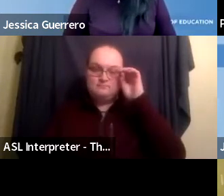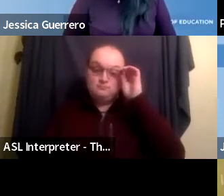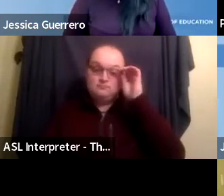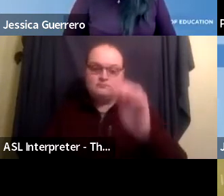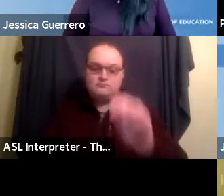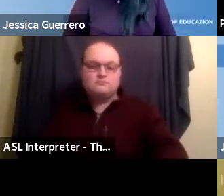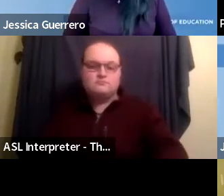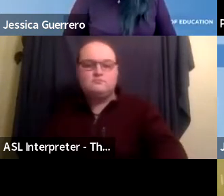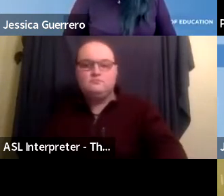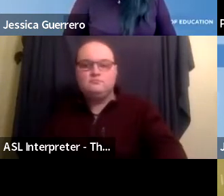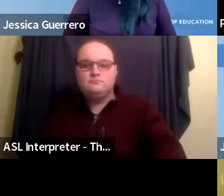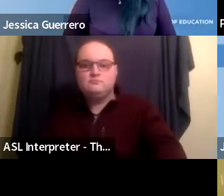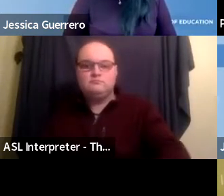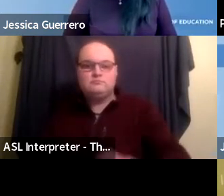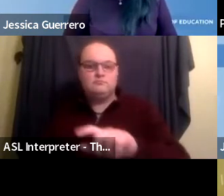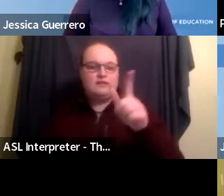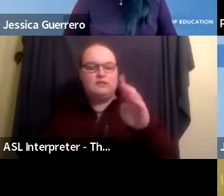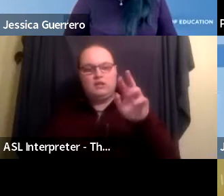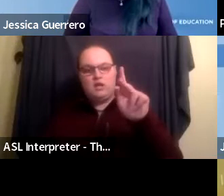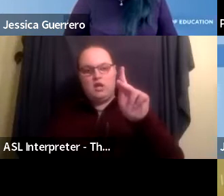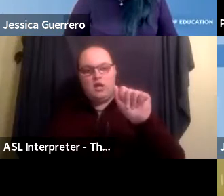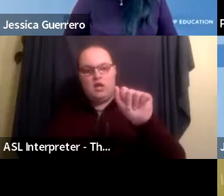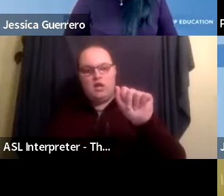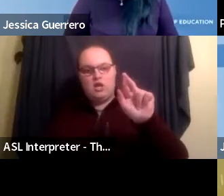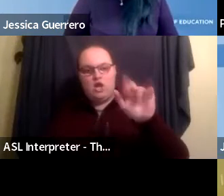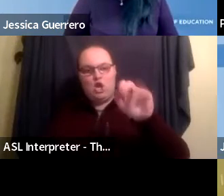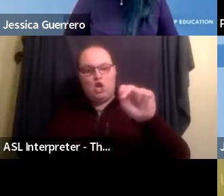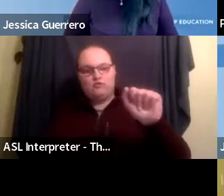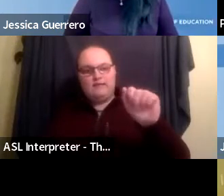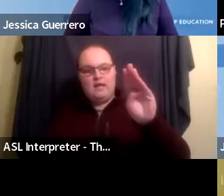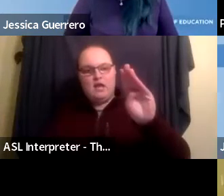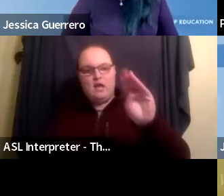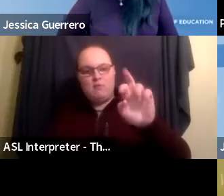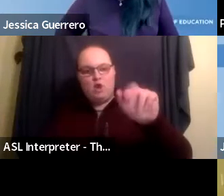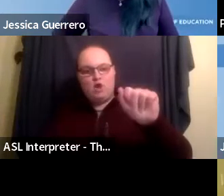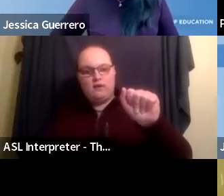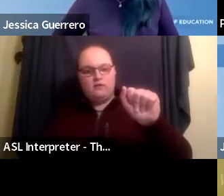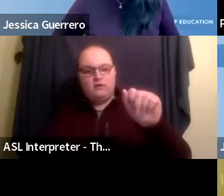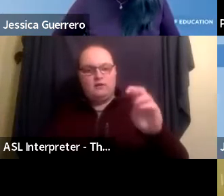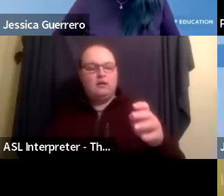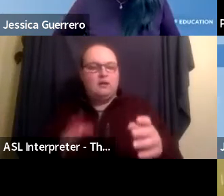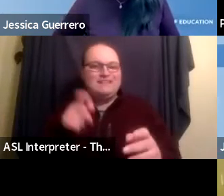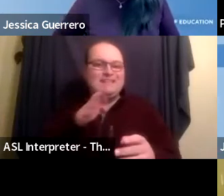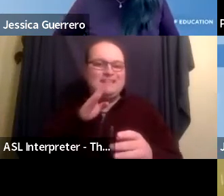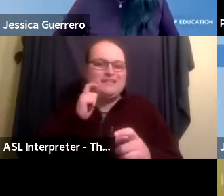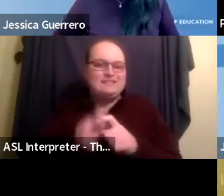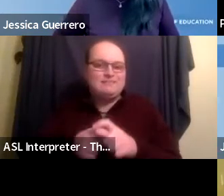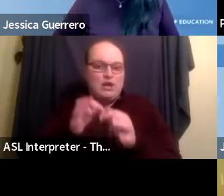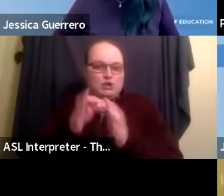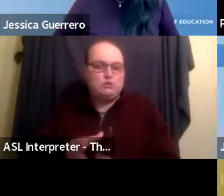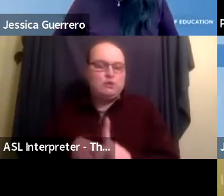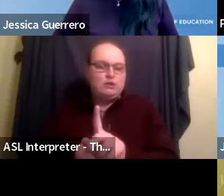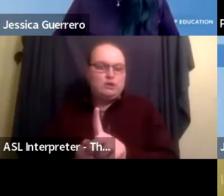Karina Barrera, and she will need Spanish interpretation. And for clarification, the when